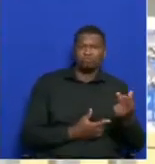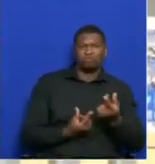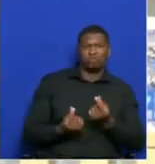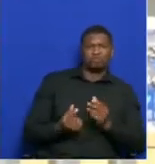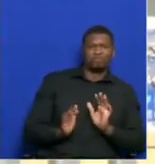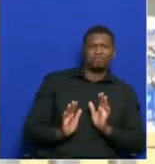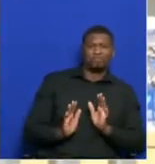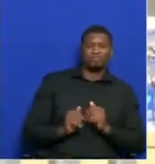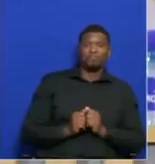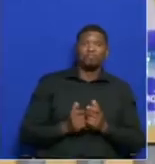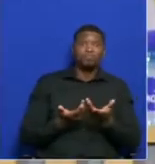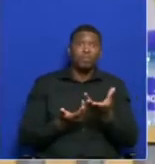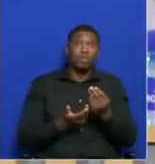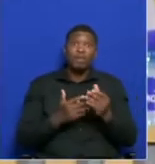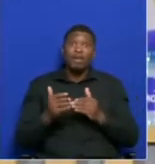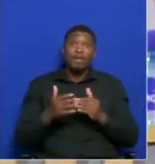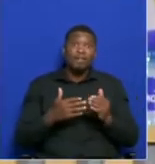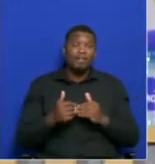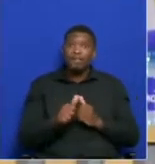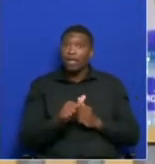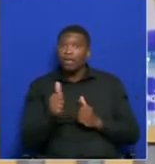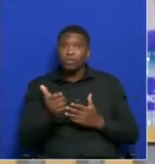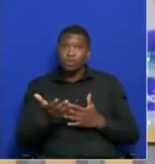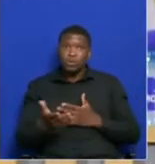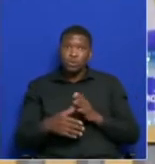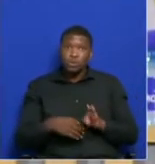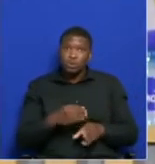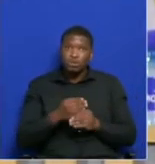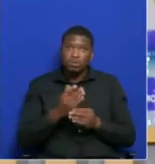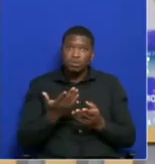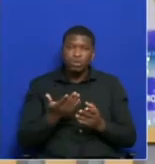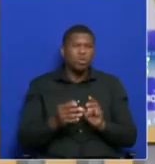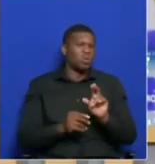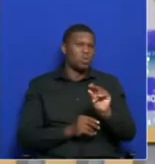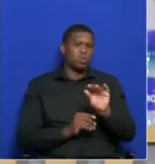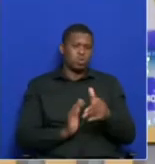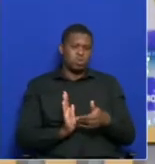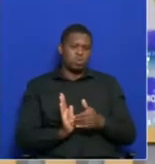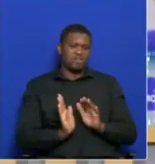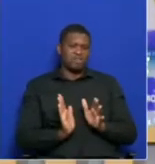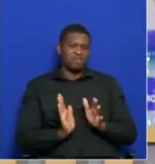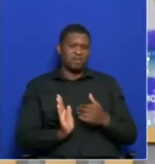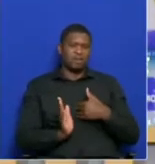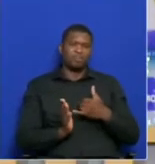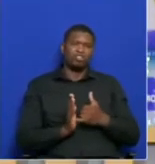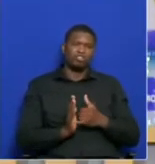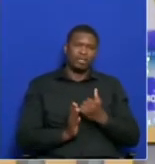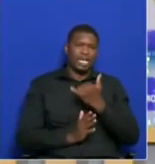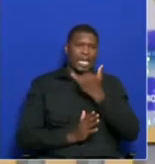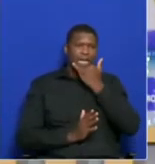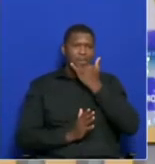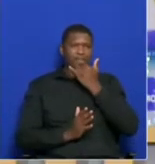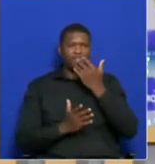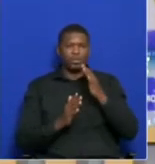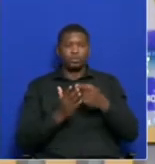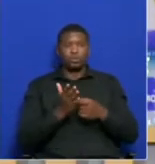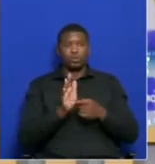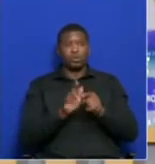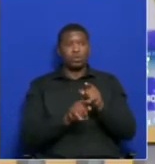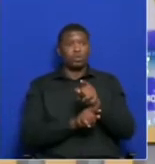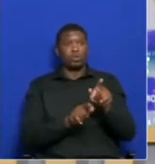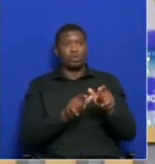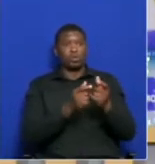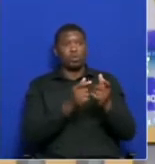anything else you? No, not on this one. I'm just happy Yes, that I've okay. brought to the attention of the Commission what I wanted to